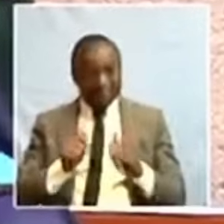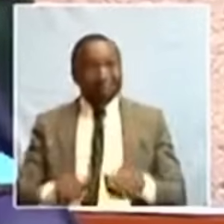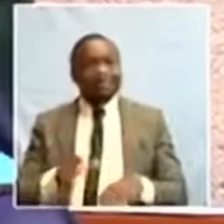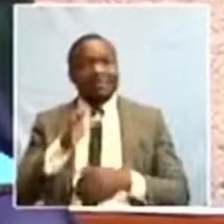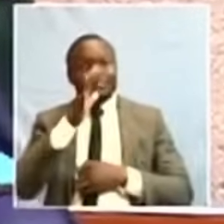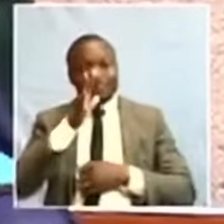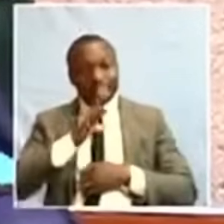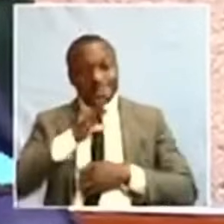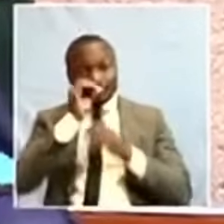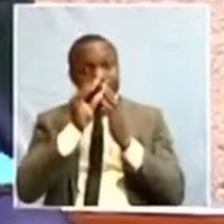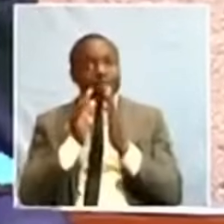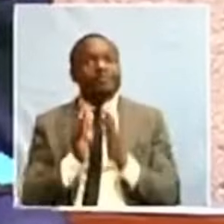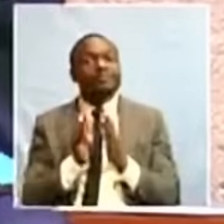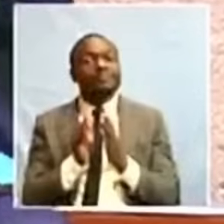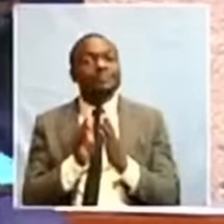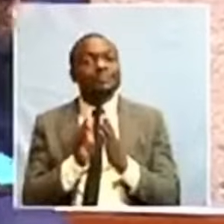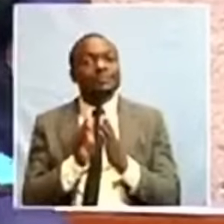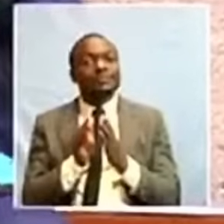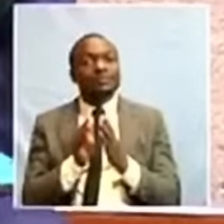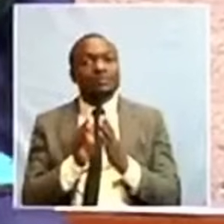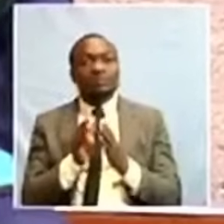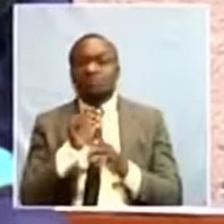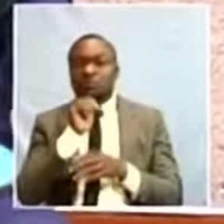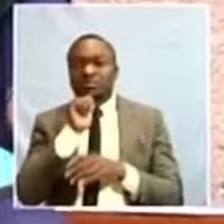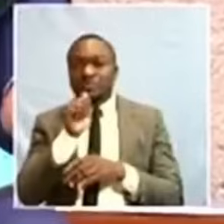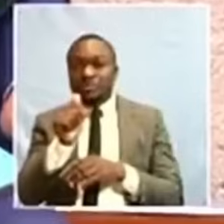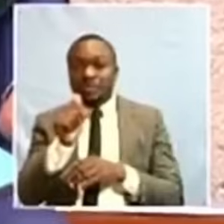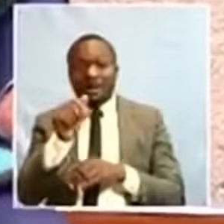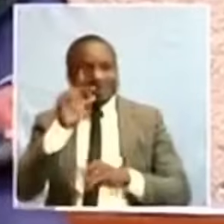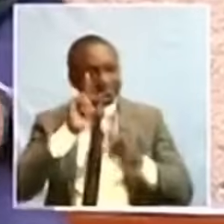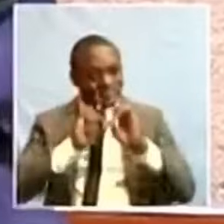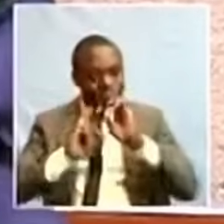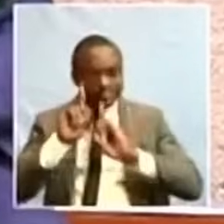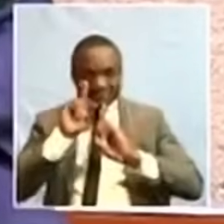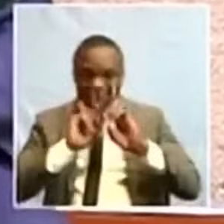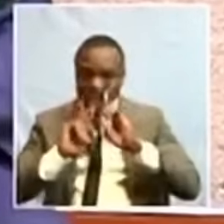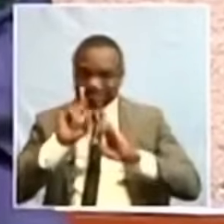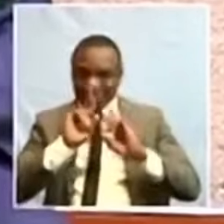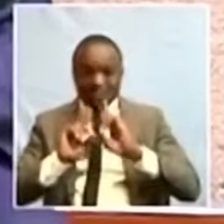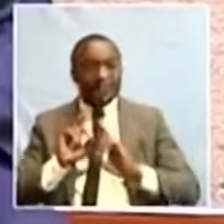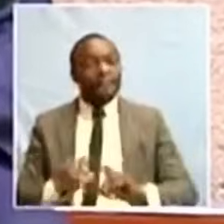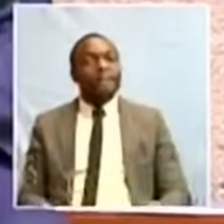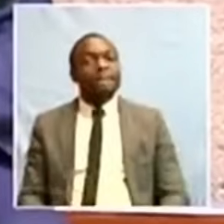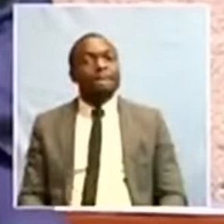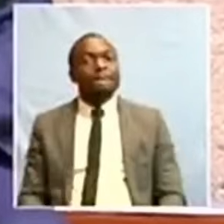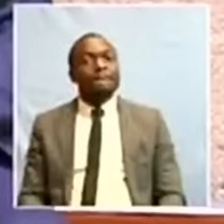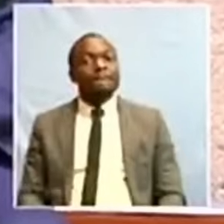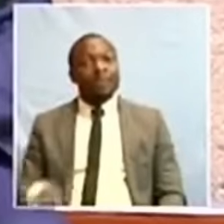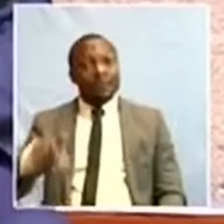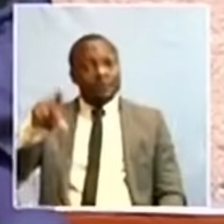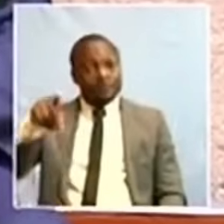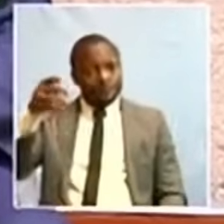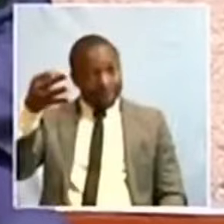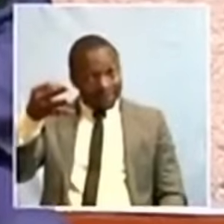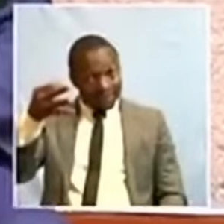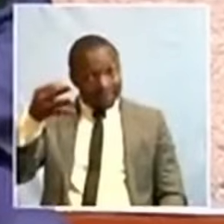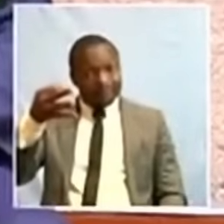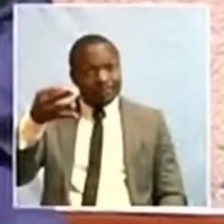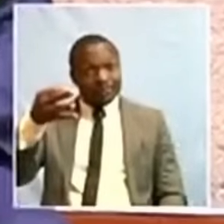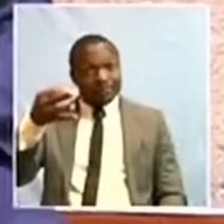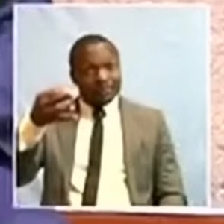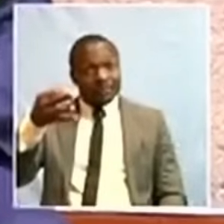Madam Speaker, it is not debatable that the PF